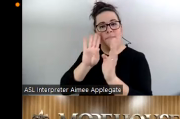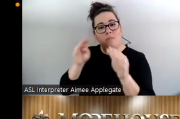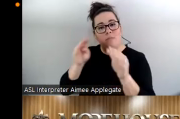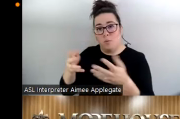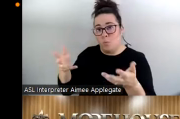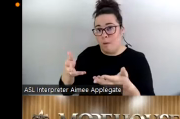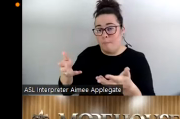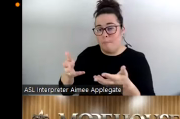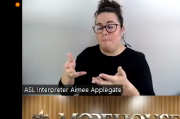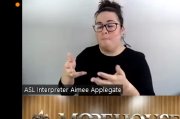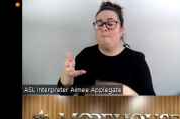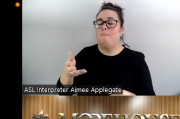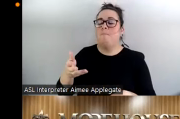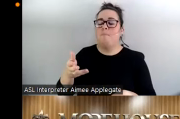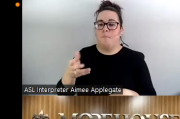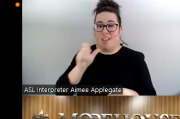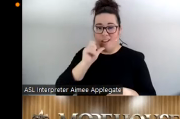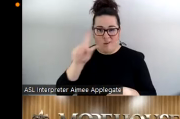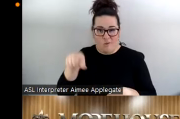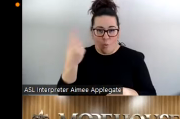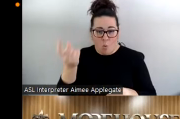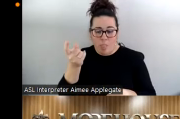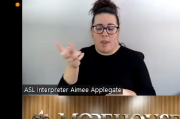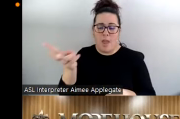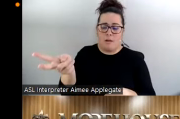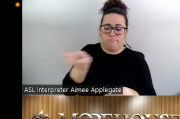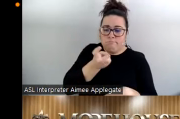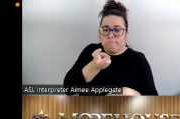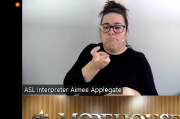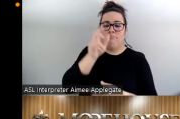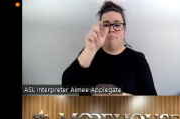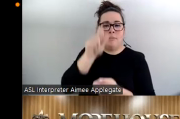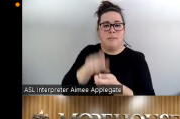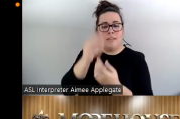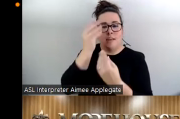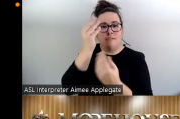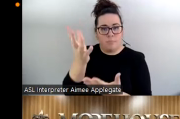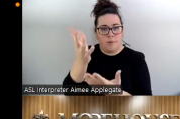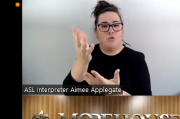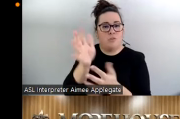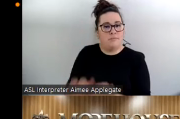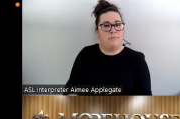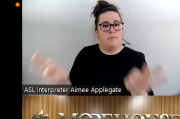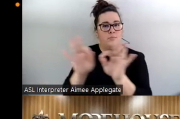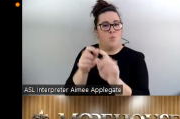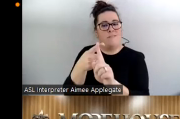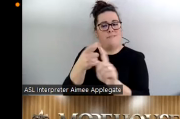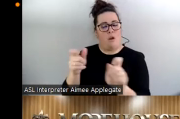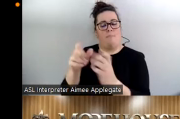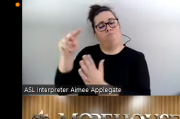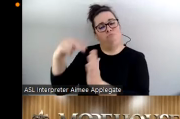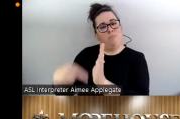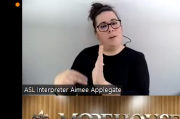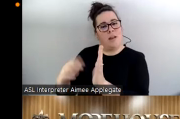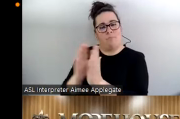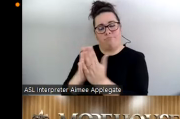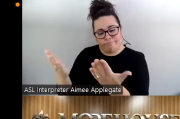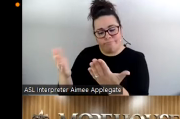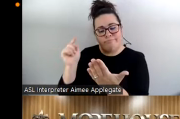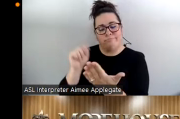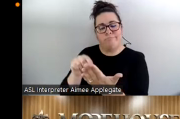just on being able to pull out meaningful information or insights from text, but then also, once we do that, how do